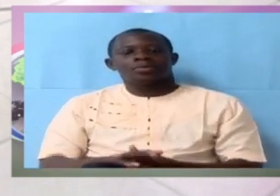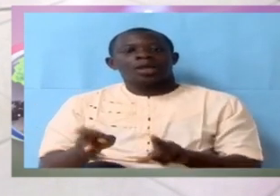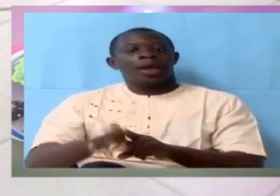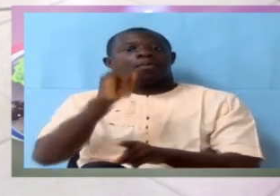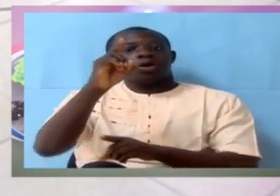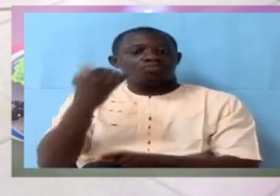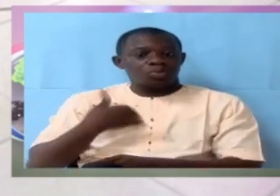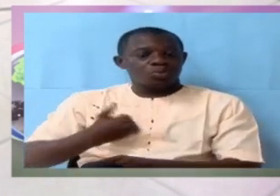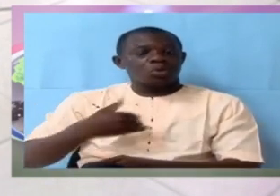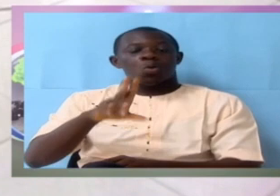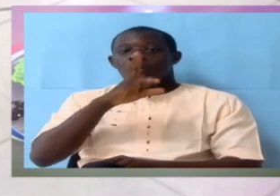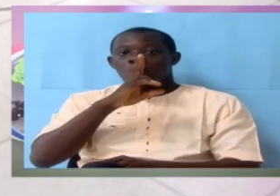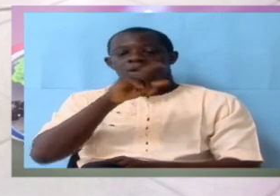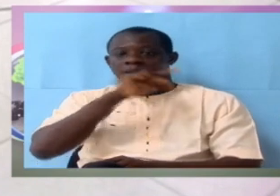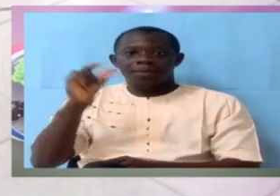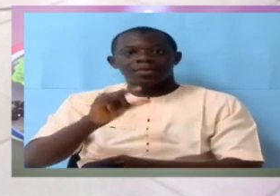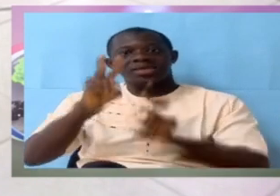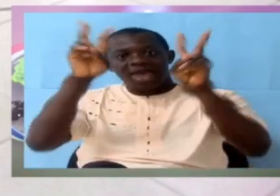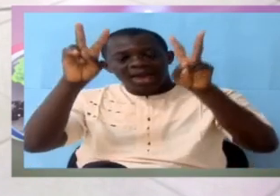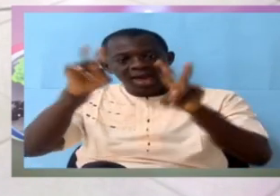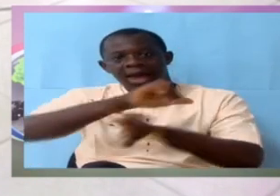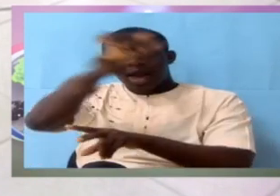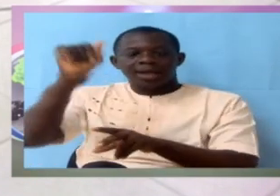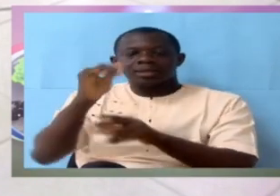But people like Yaya Jammeh and the likes of Dr. Mbow,